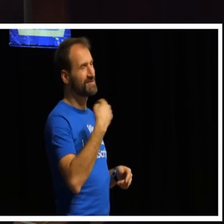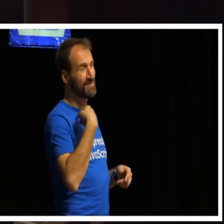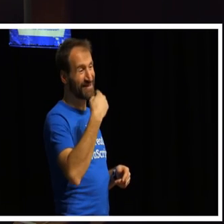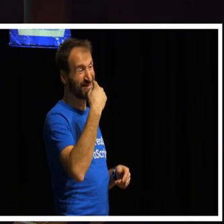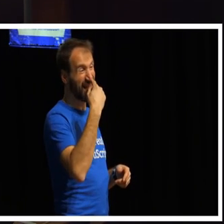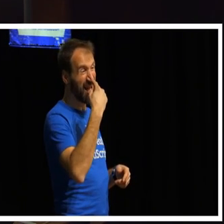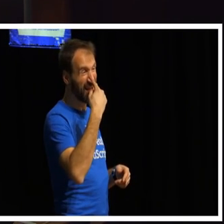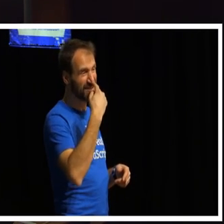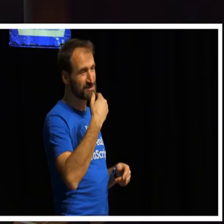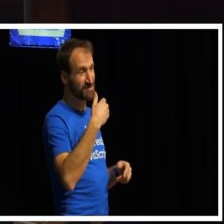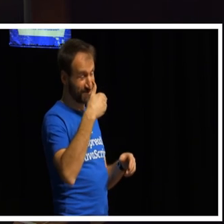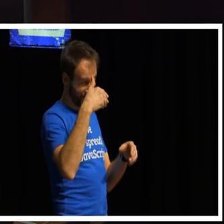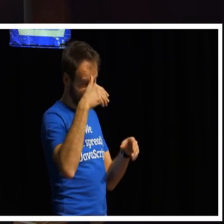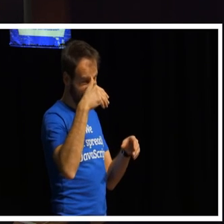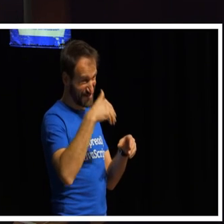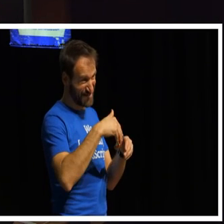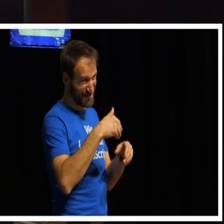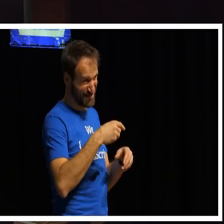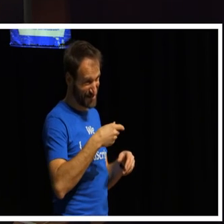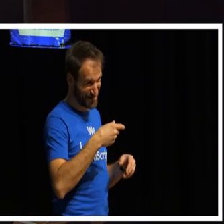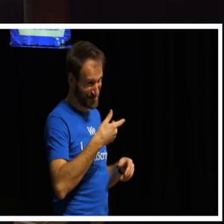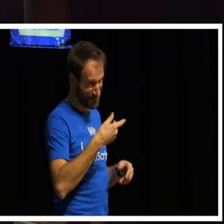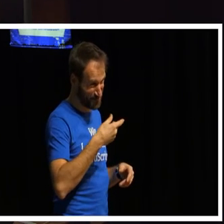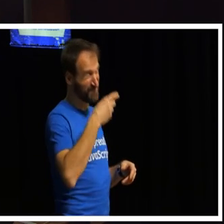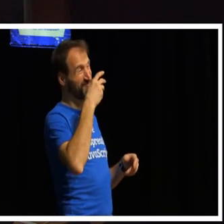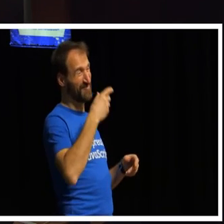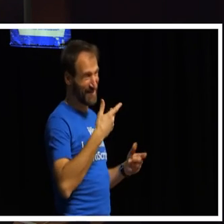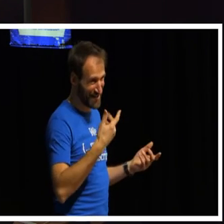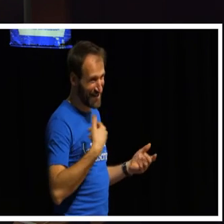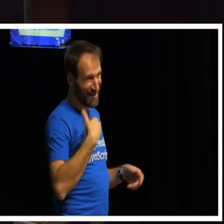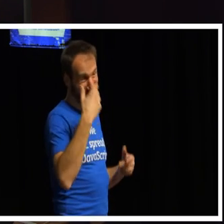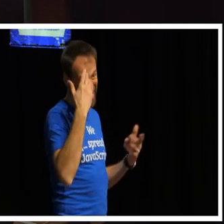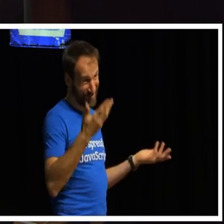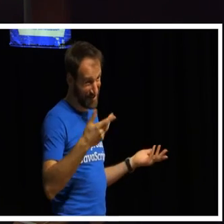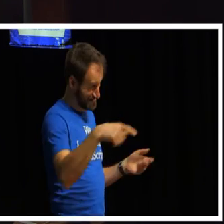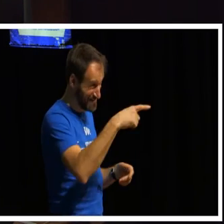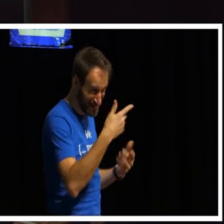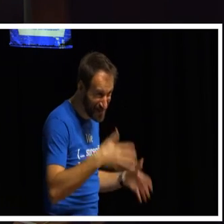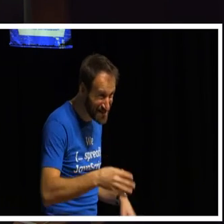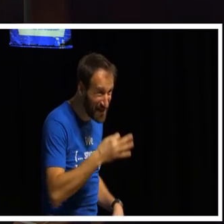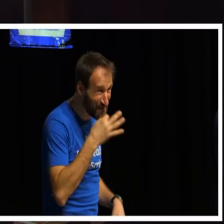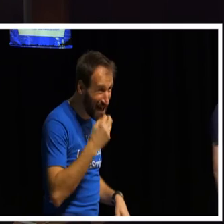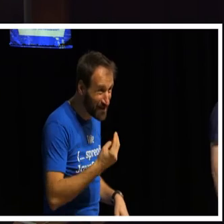in it. I don't know if you've ever snorted wine before.